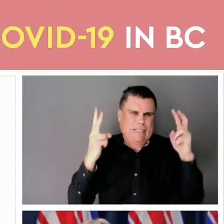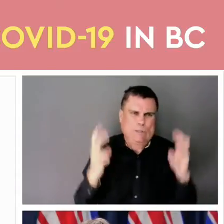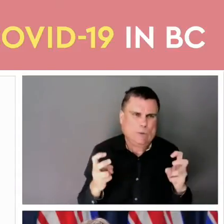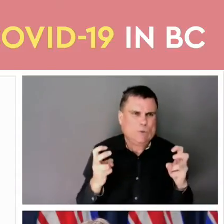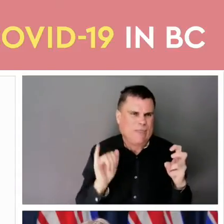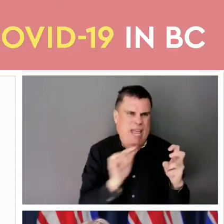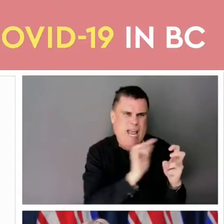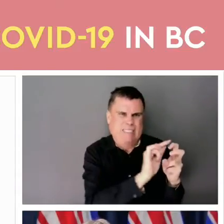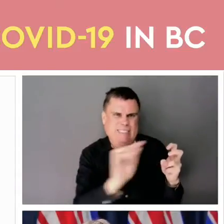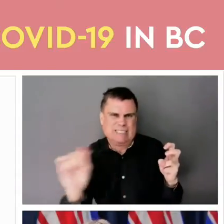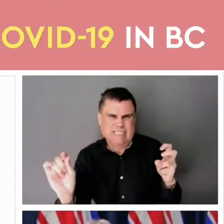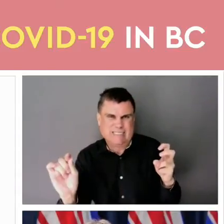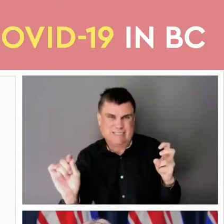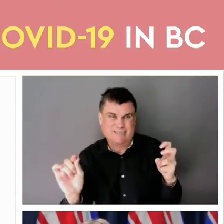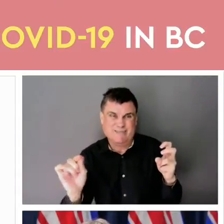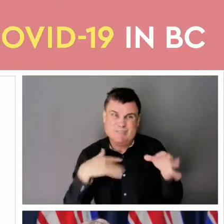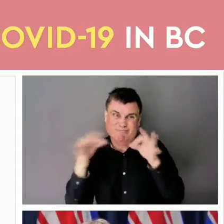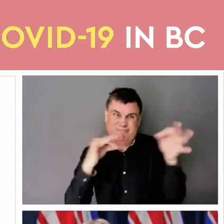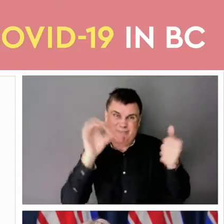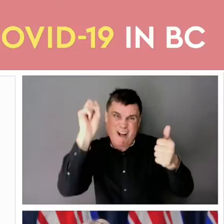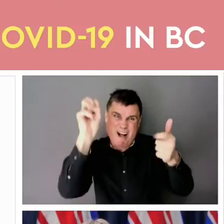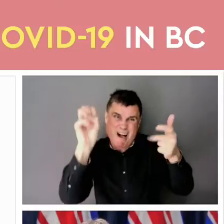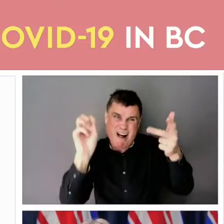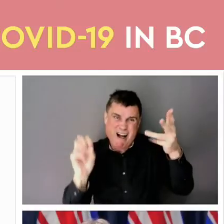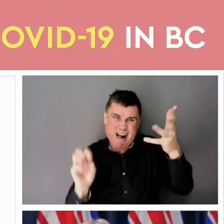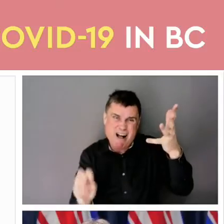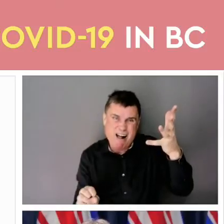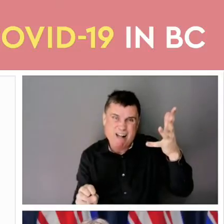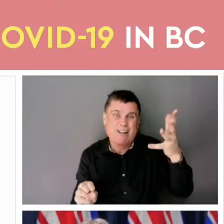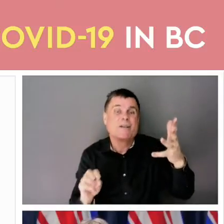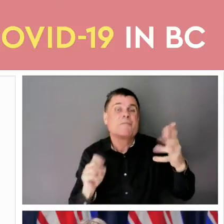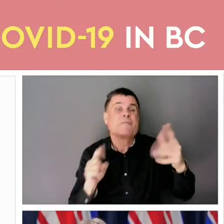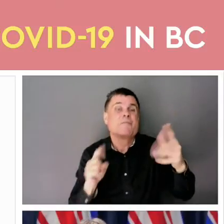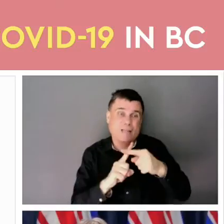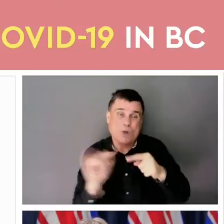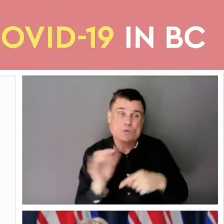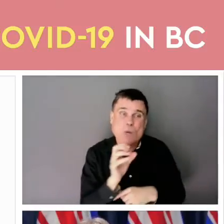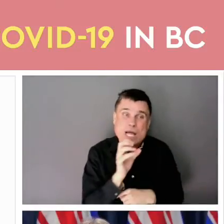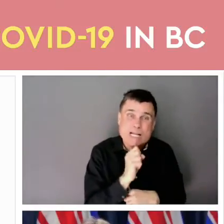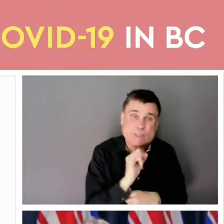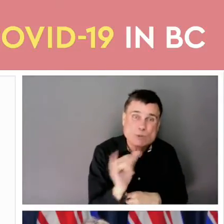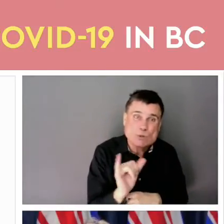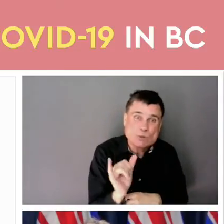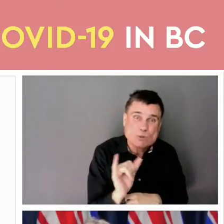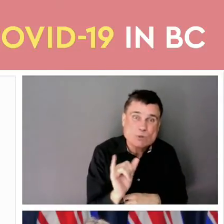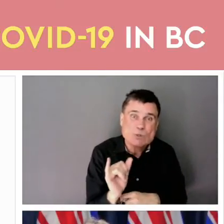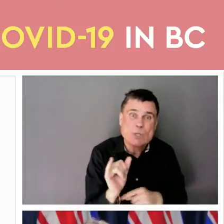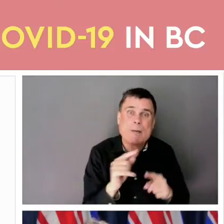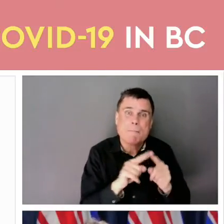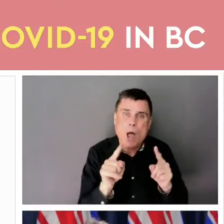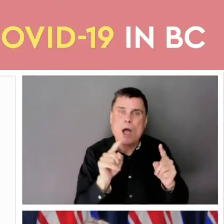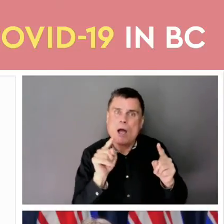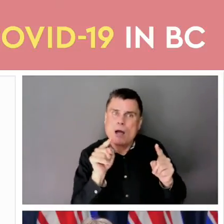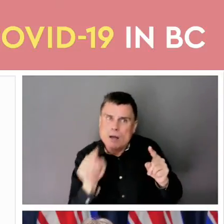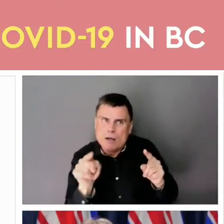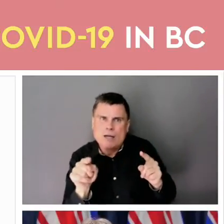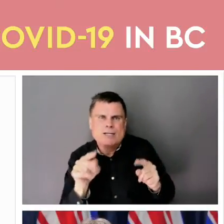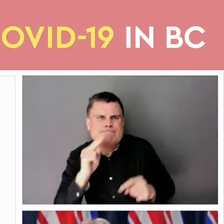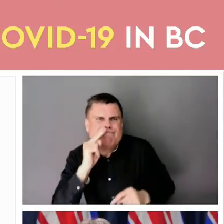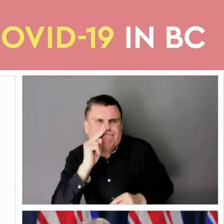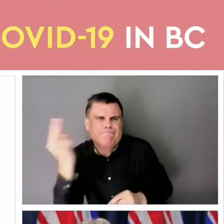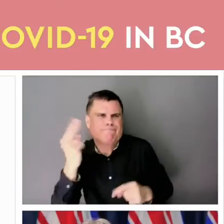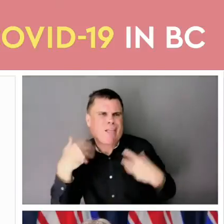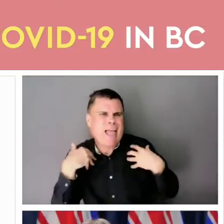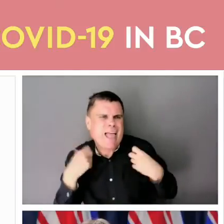of patients that range in ages who have a particularly unique, serious risk of